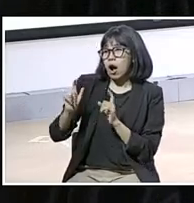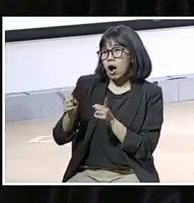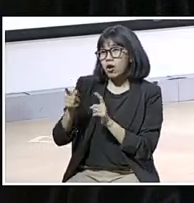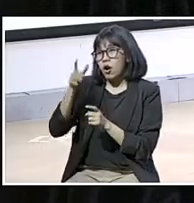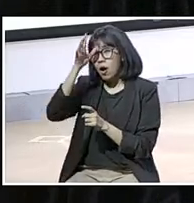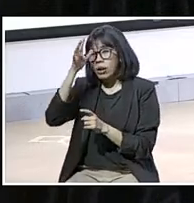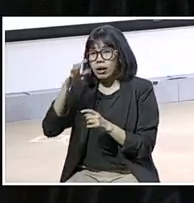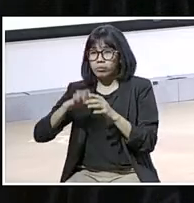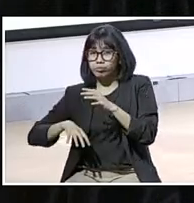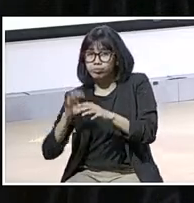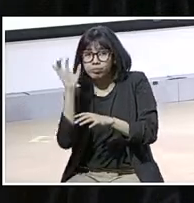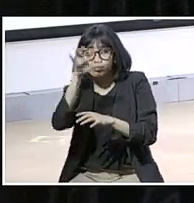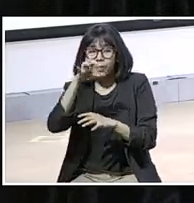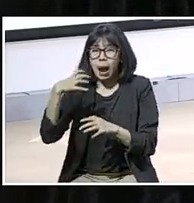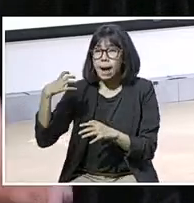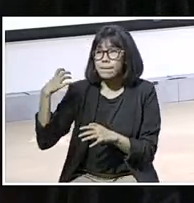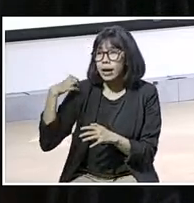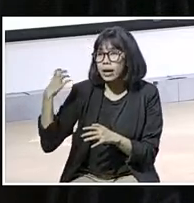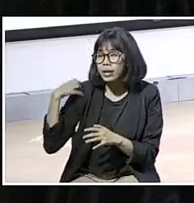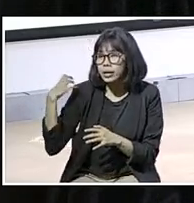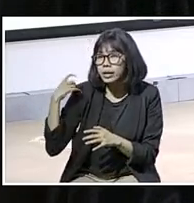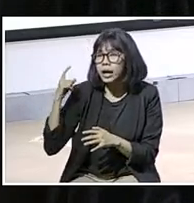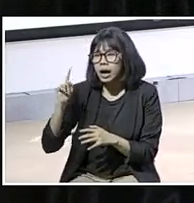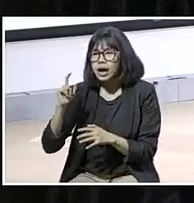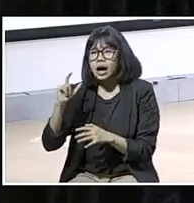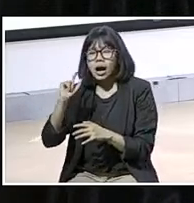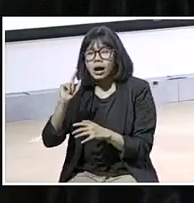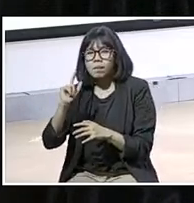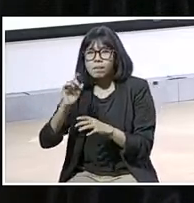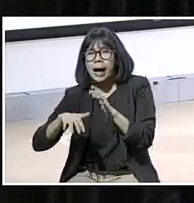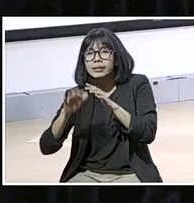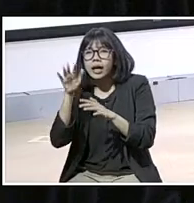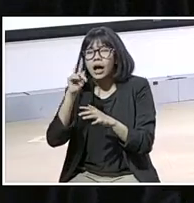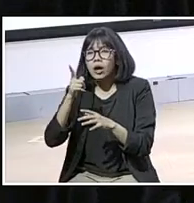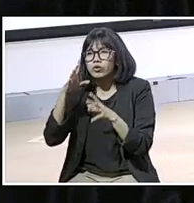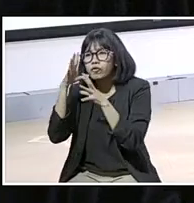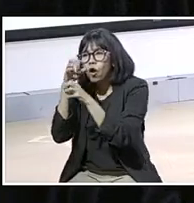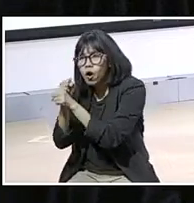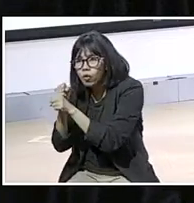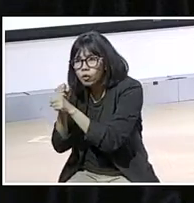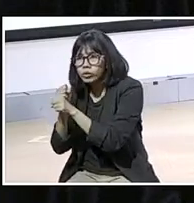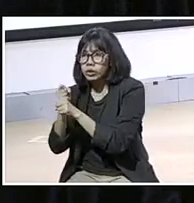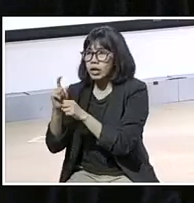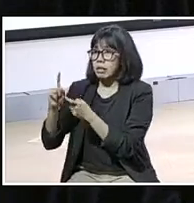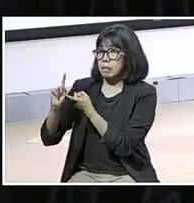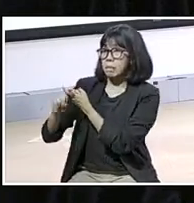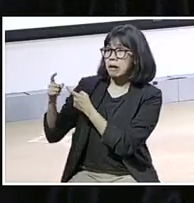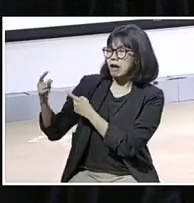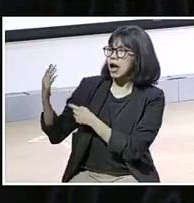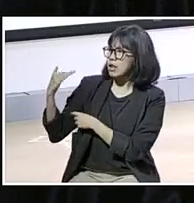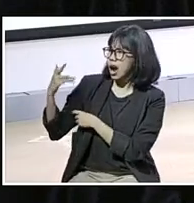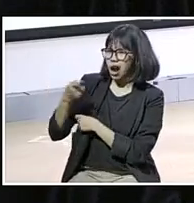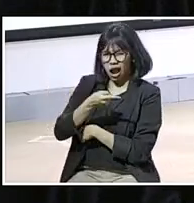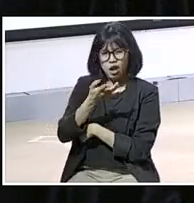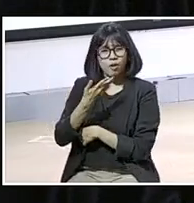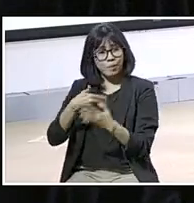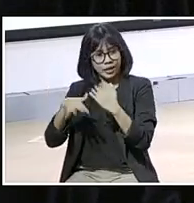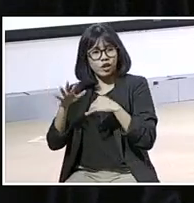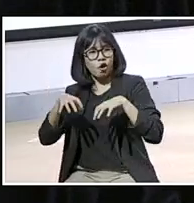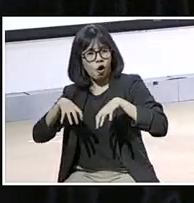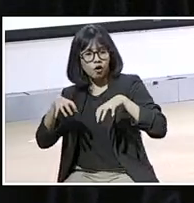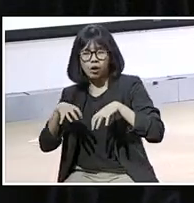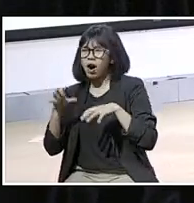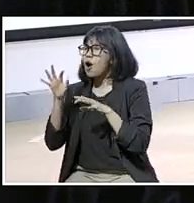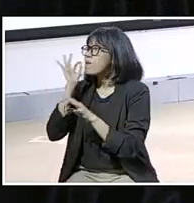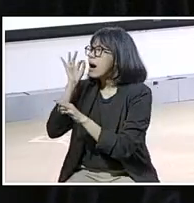the best on the court as well as off the court. And there were times when my friends would go out. I knew I couldn't because I had to study for a